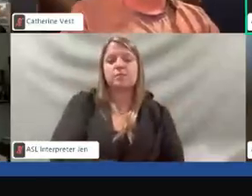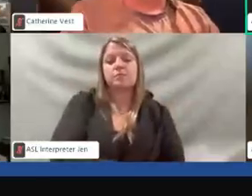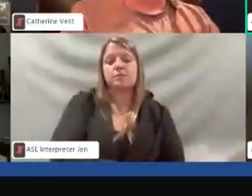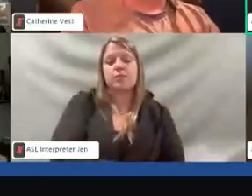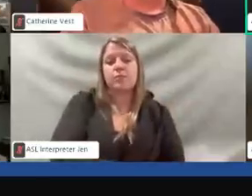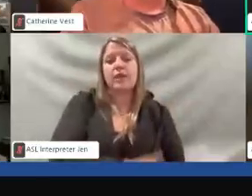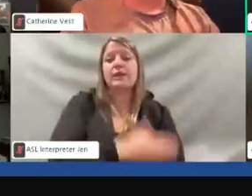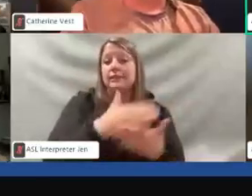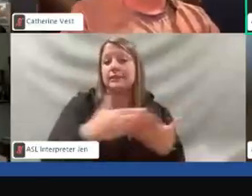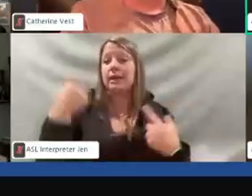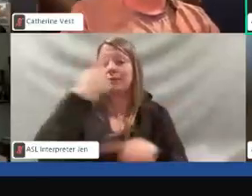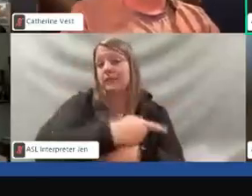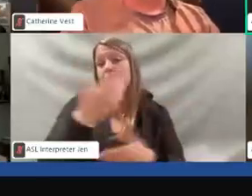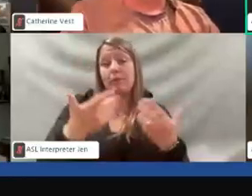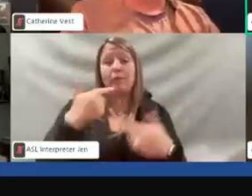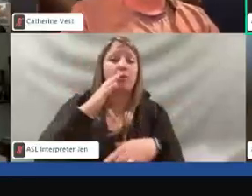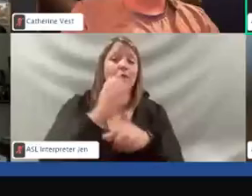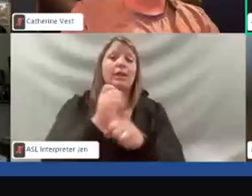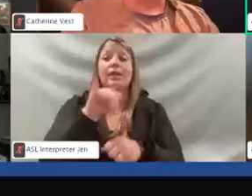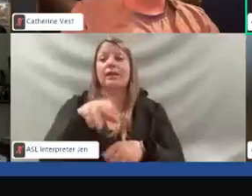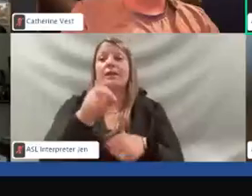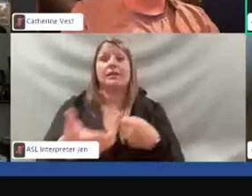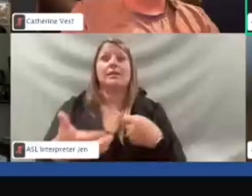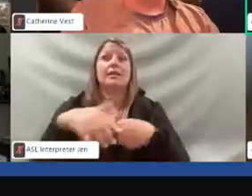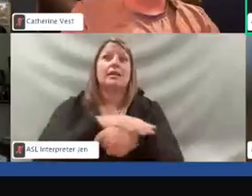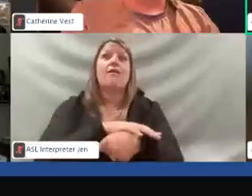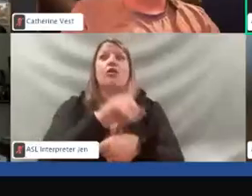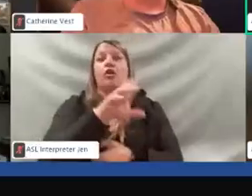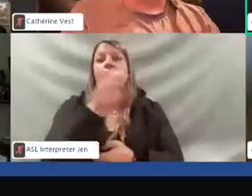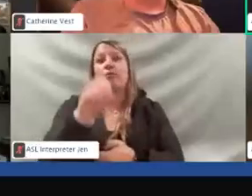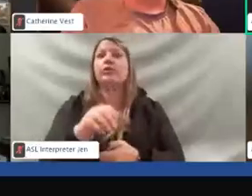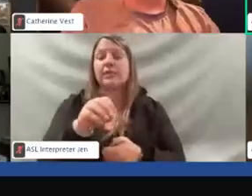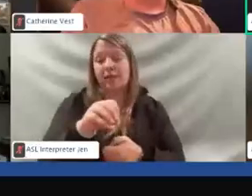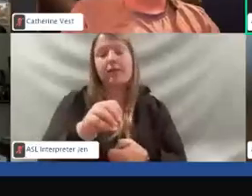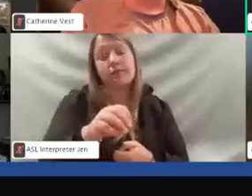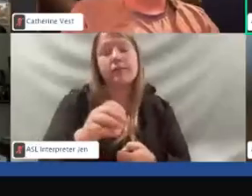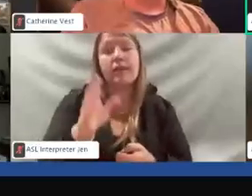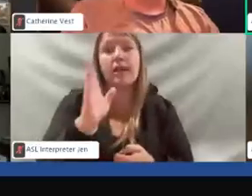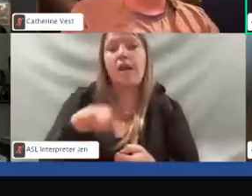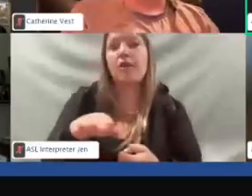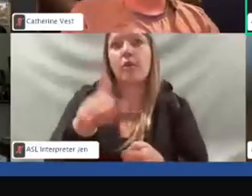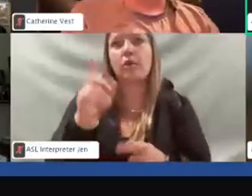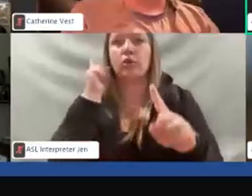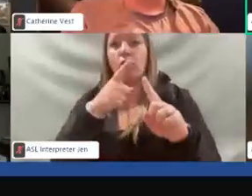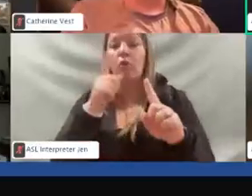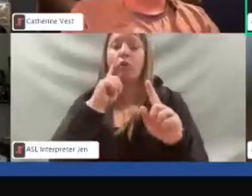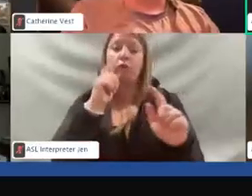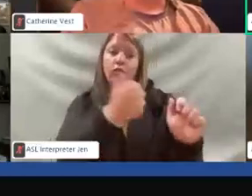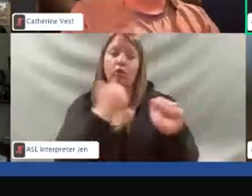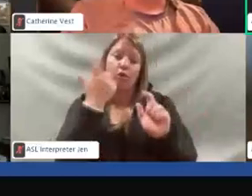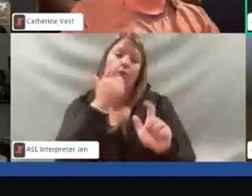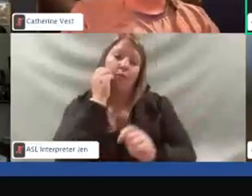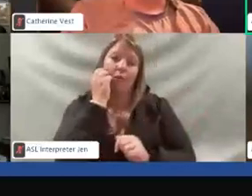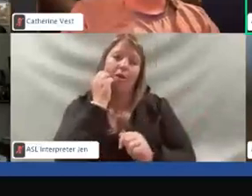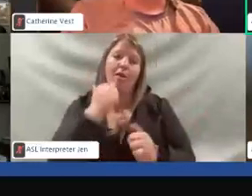And someday maybe we'll be able to get Indiana covered completely, which is, I know, a goal for everyone.